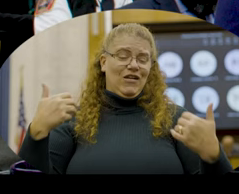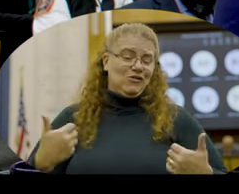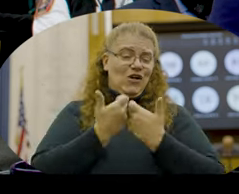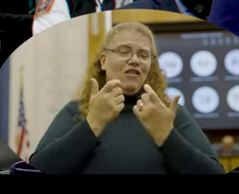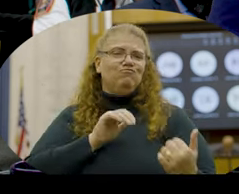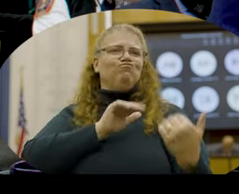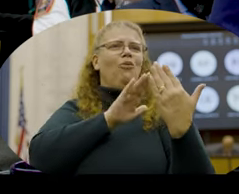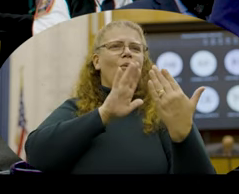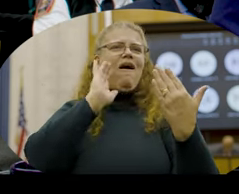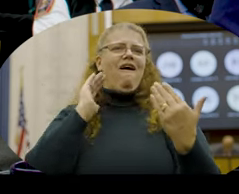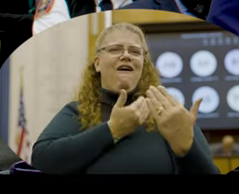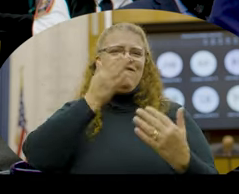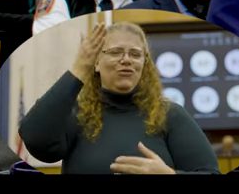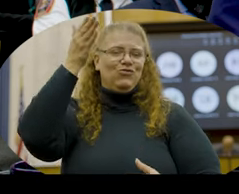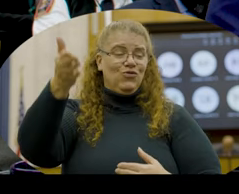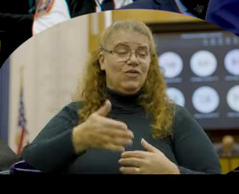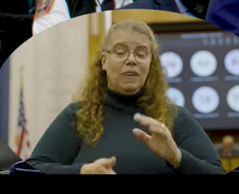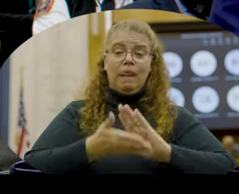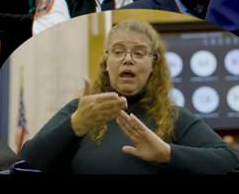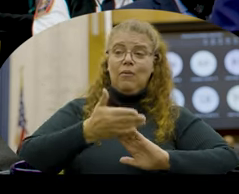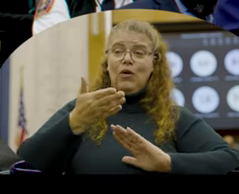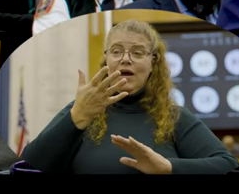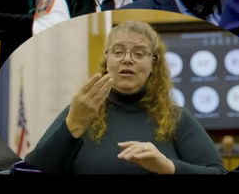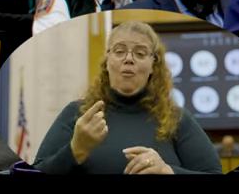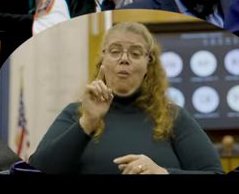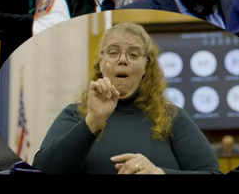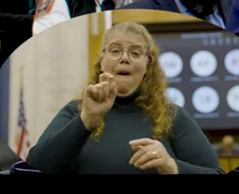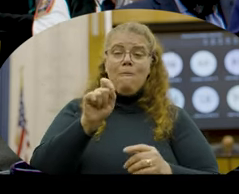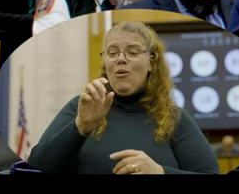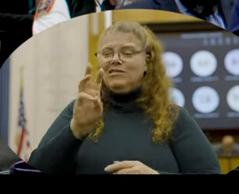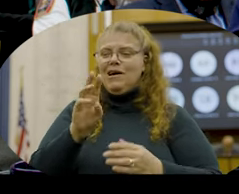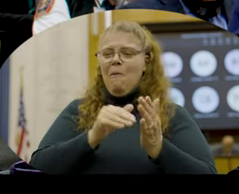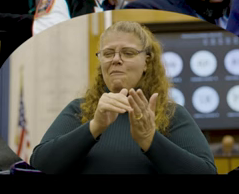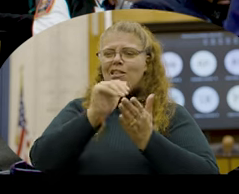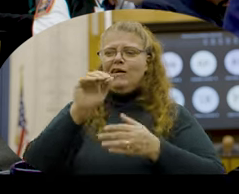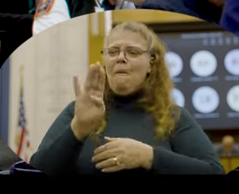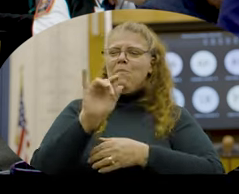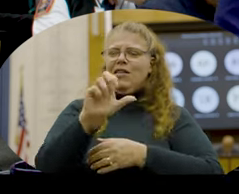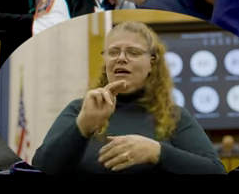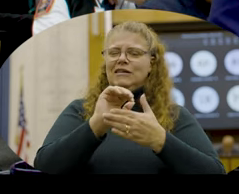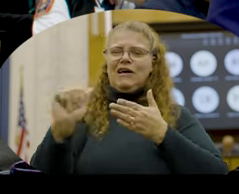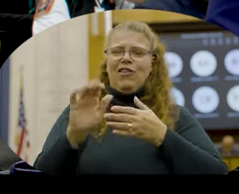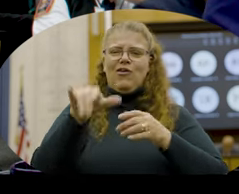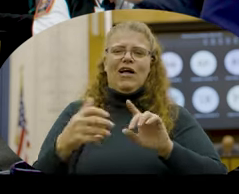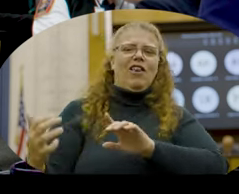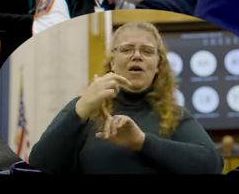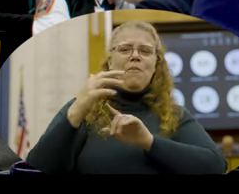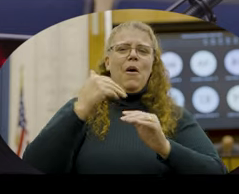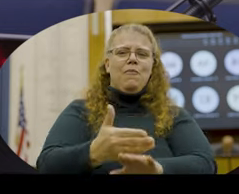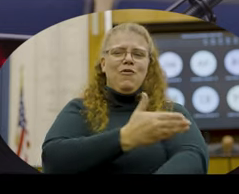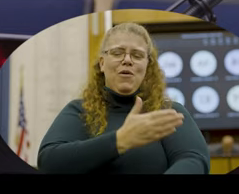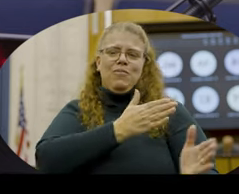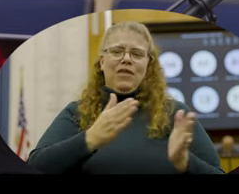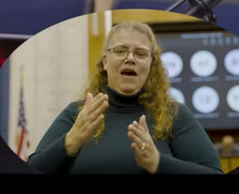future. The operating and $1.6 billion five-year capital improvement plan budgets allow us